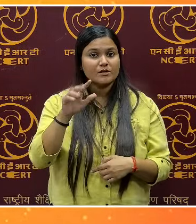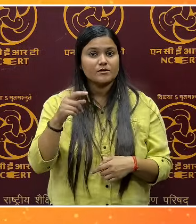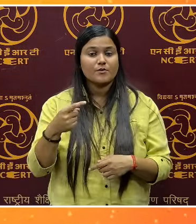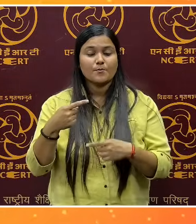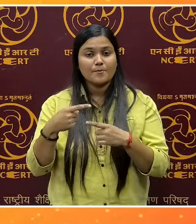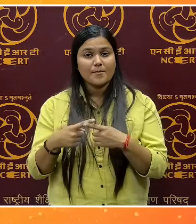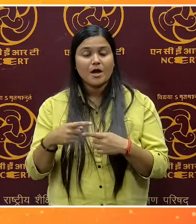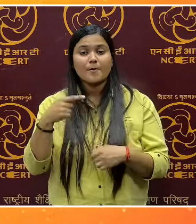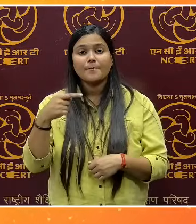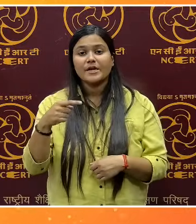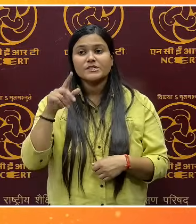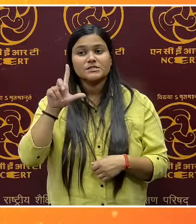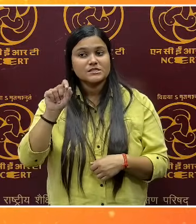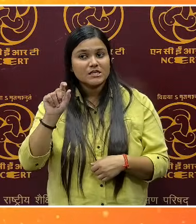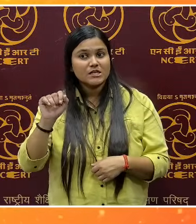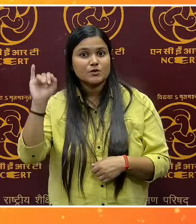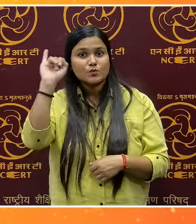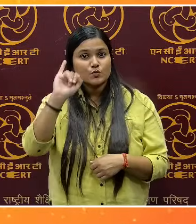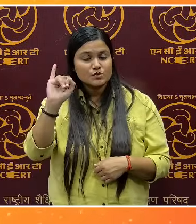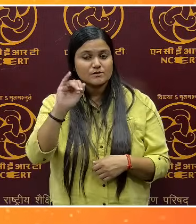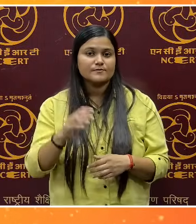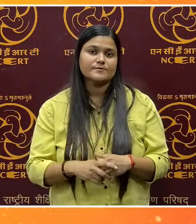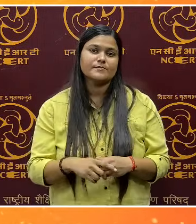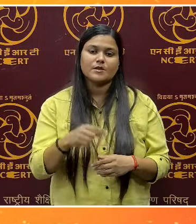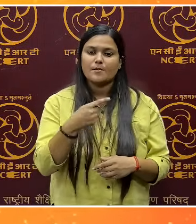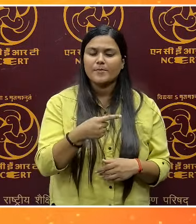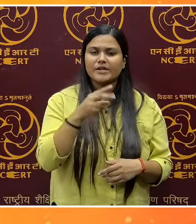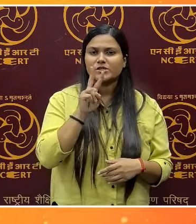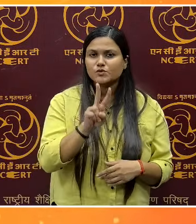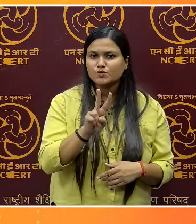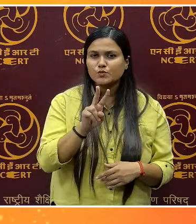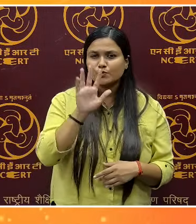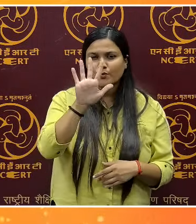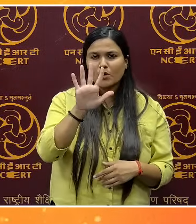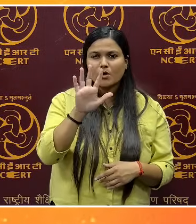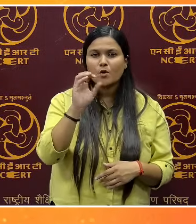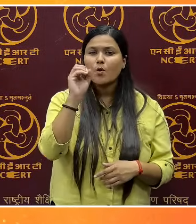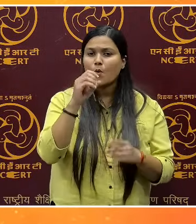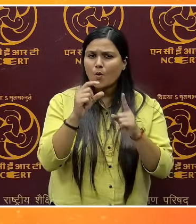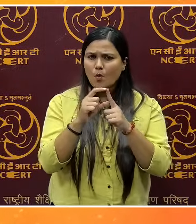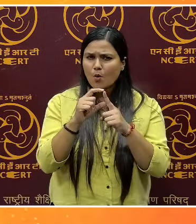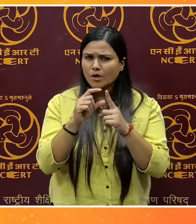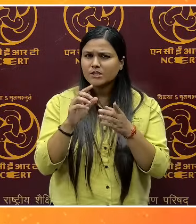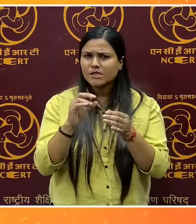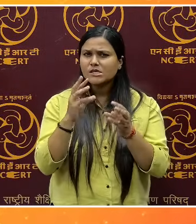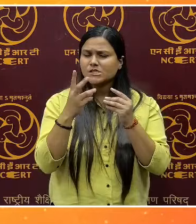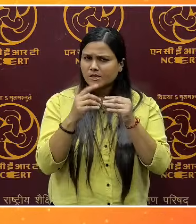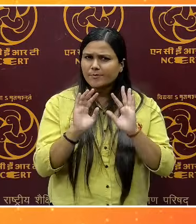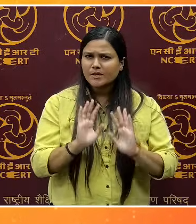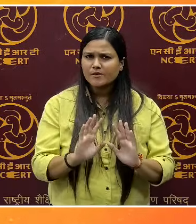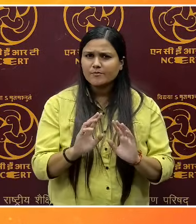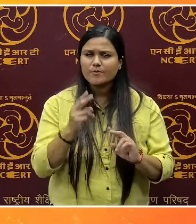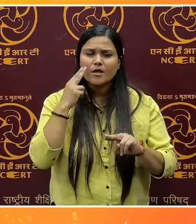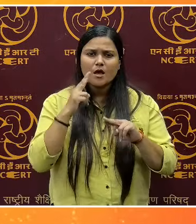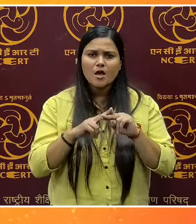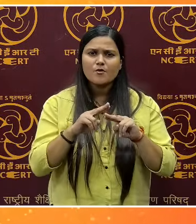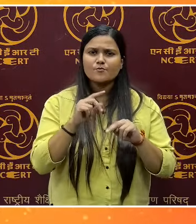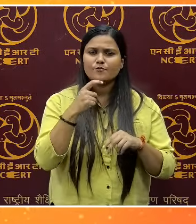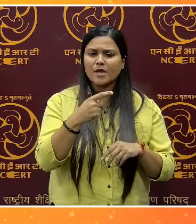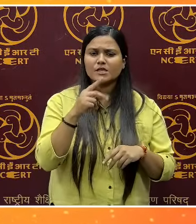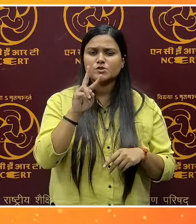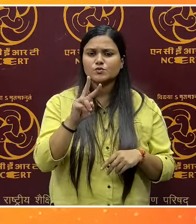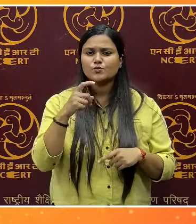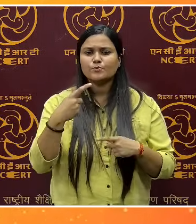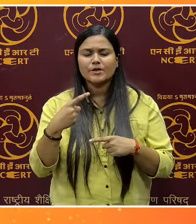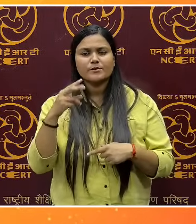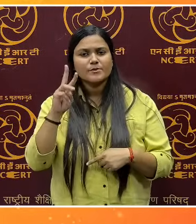to 6, Shivani. See, minus 2 raised to 5. 5 is an odd number. Okay. So, if I multiply minus 2 into minus 2, it